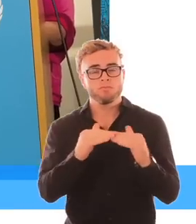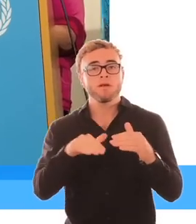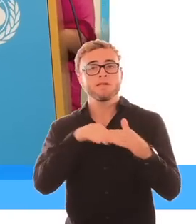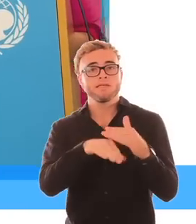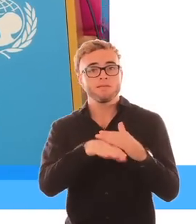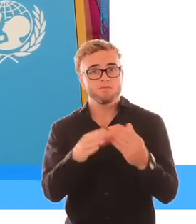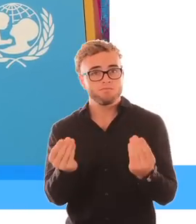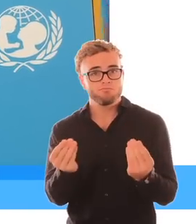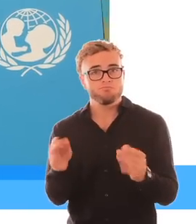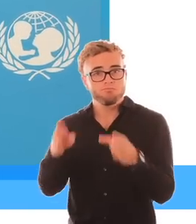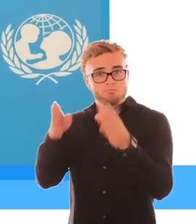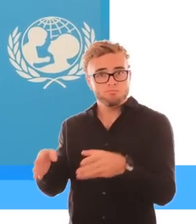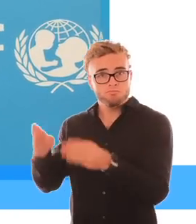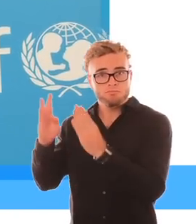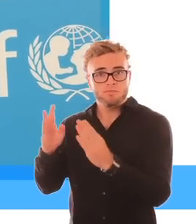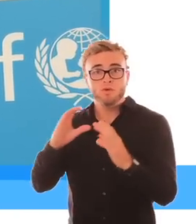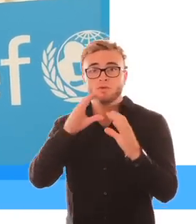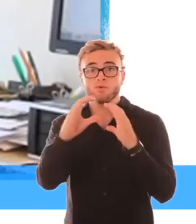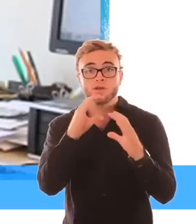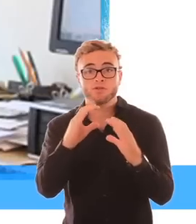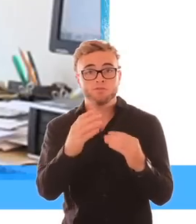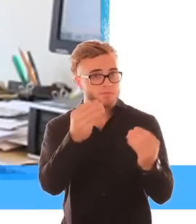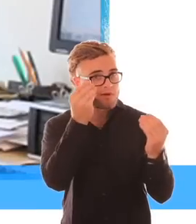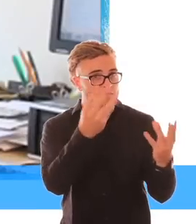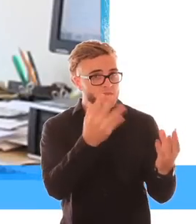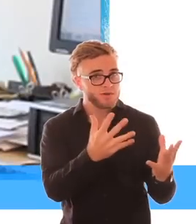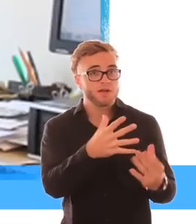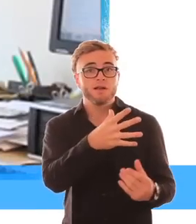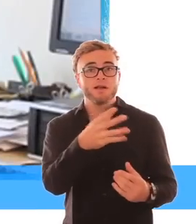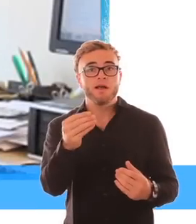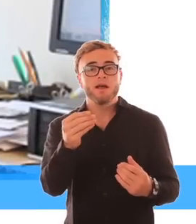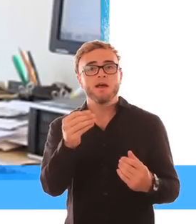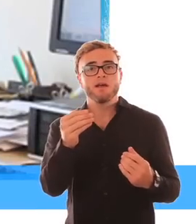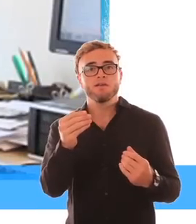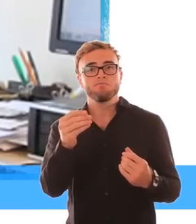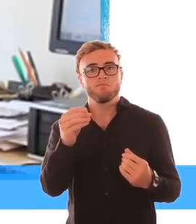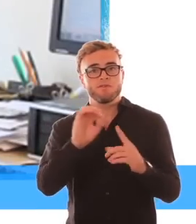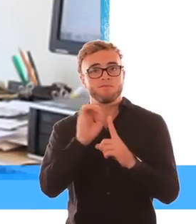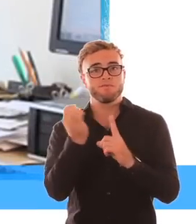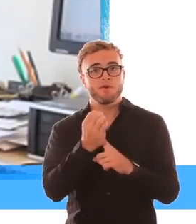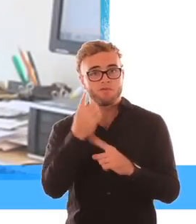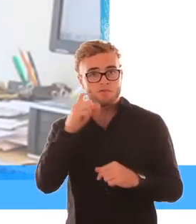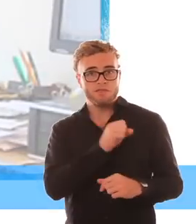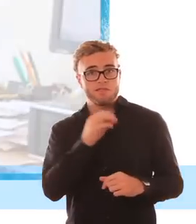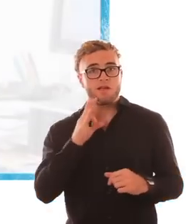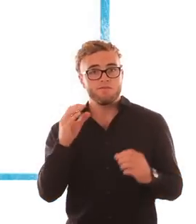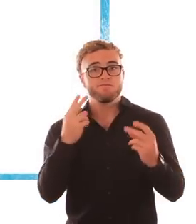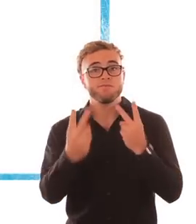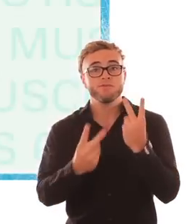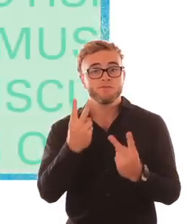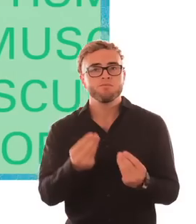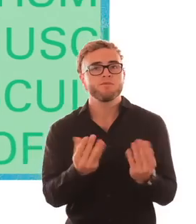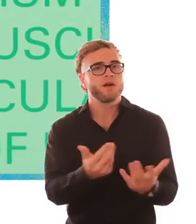accessibility to premises, communication and information, and an enabling environment for staff and visitors.